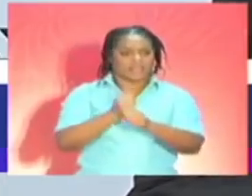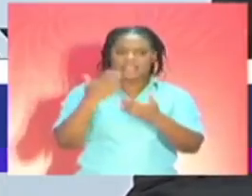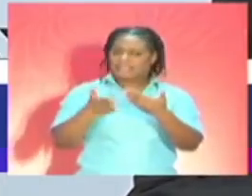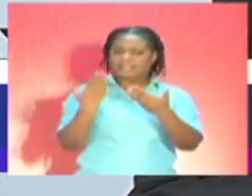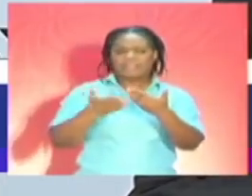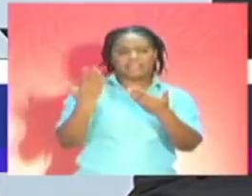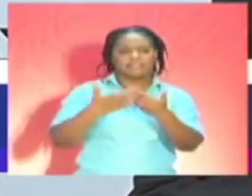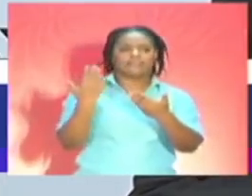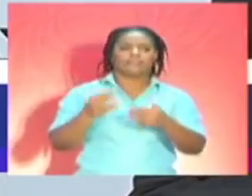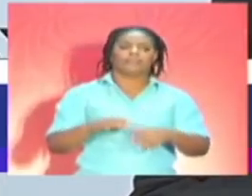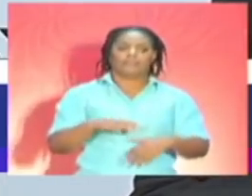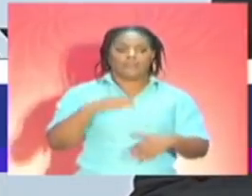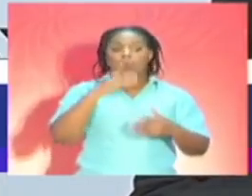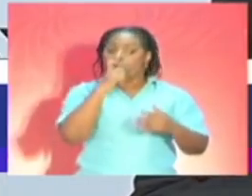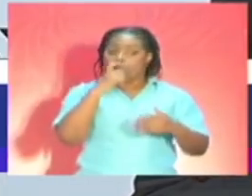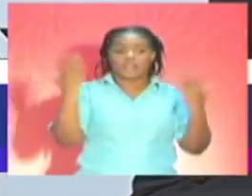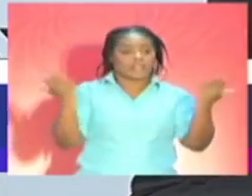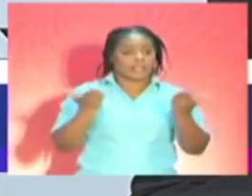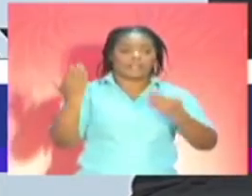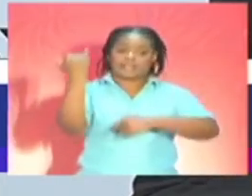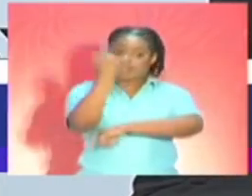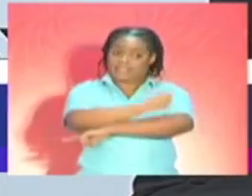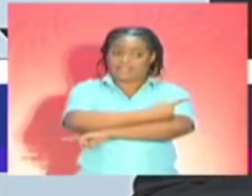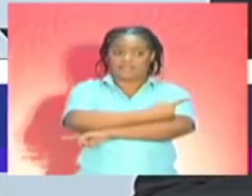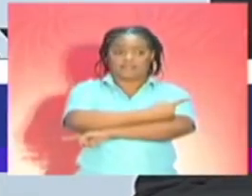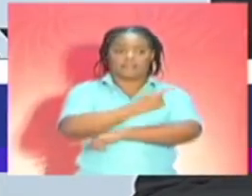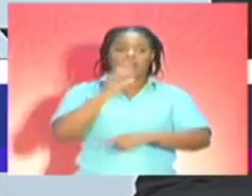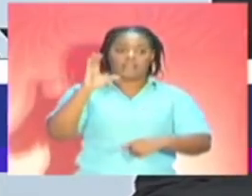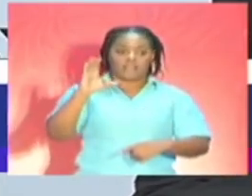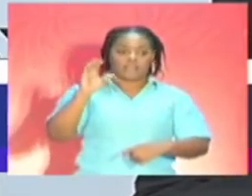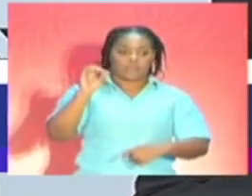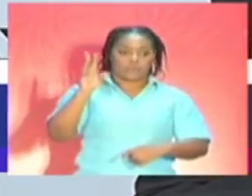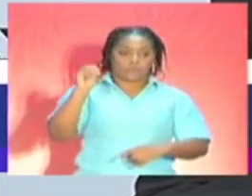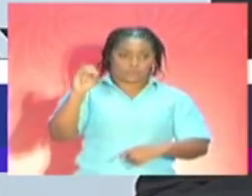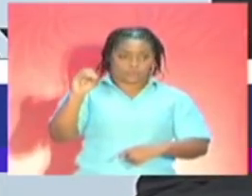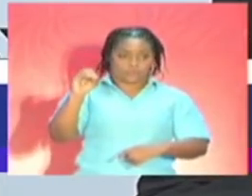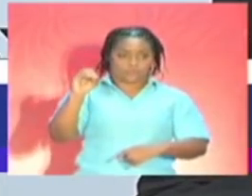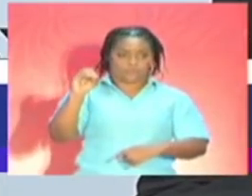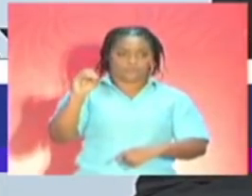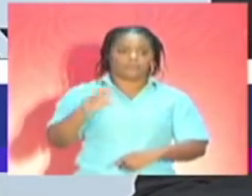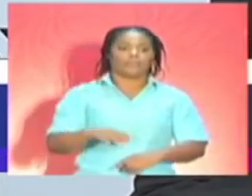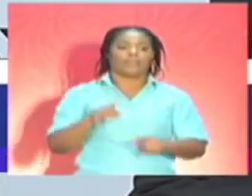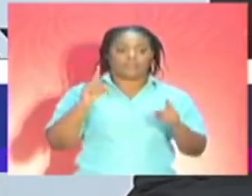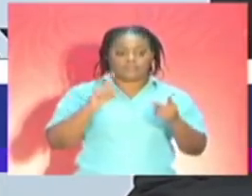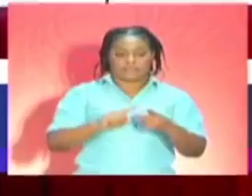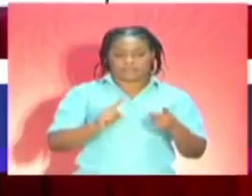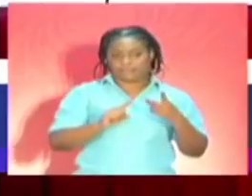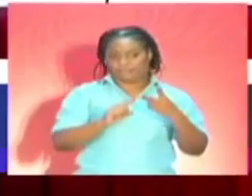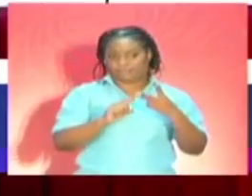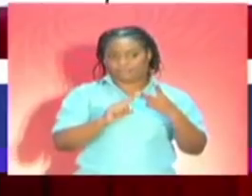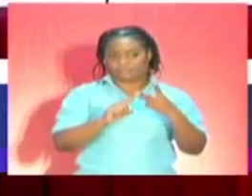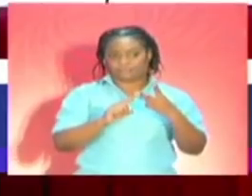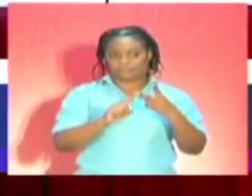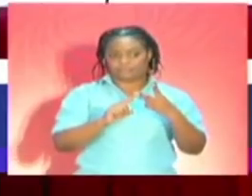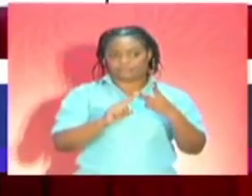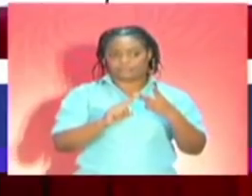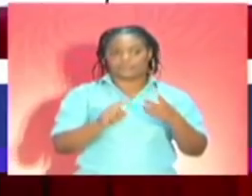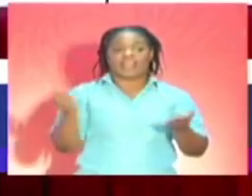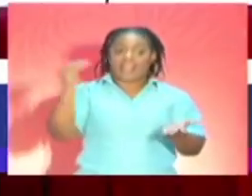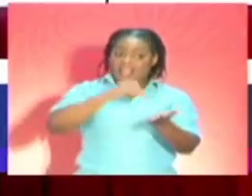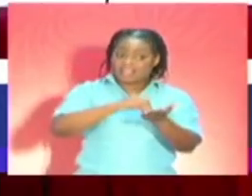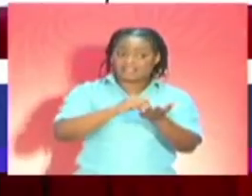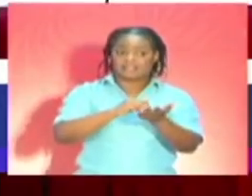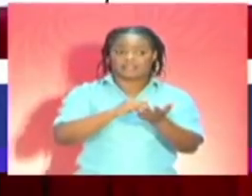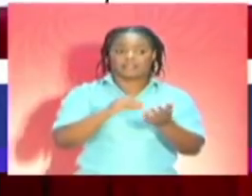On our panel today, we have Dr. Roshan Parasram, Chief Medical Officer, Ministry of Health. We welcome back Dr. Hazel